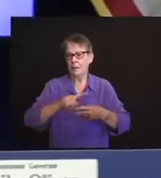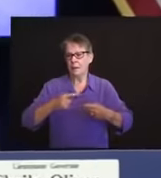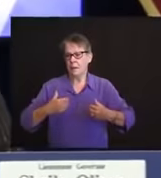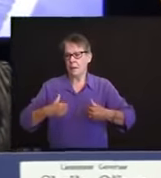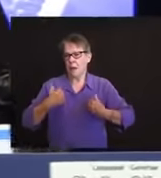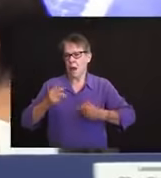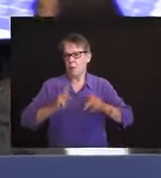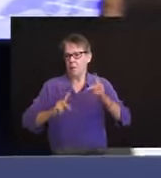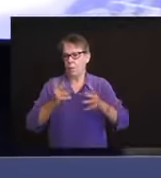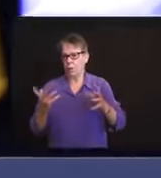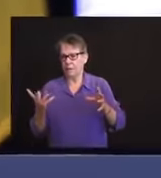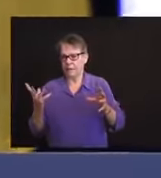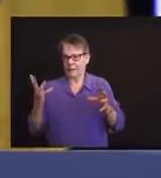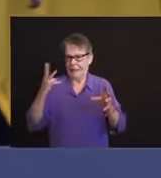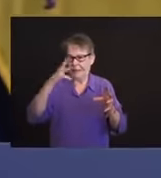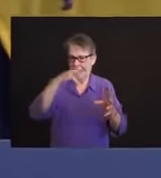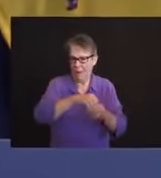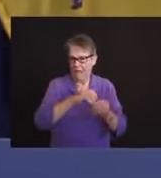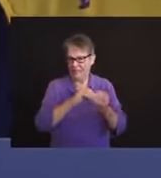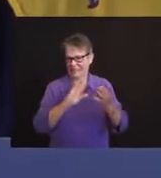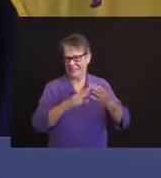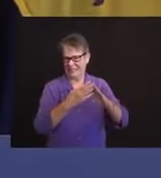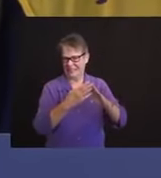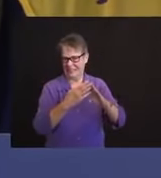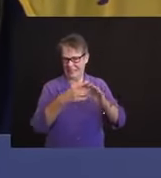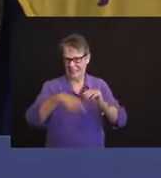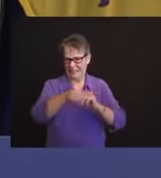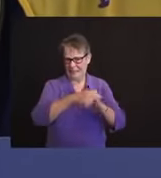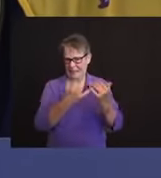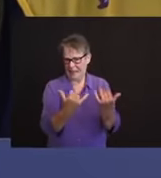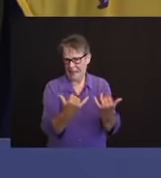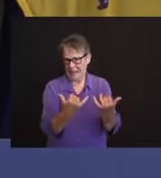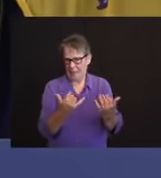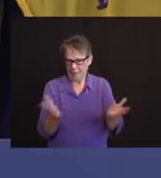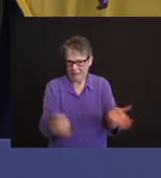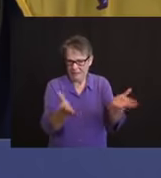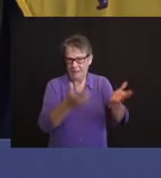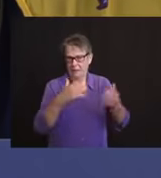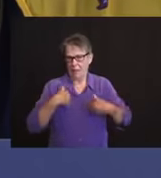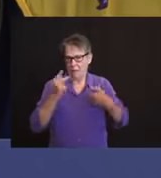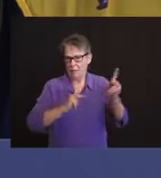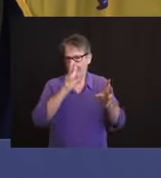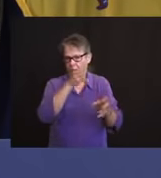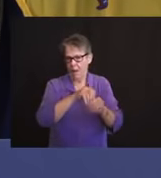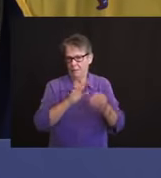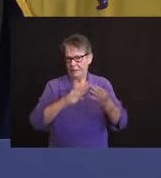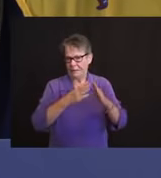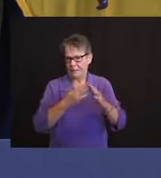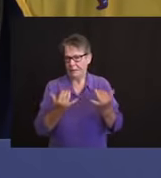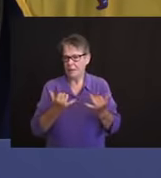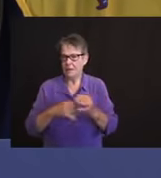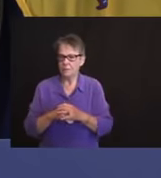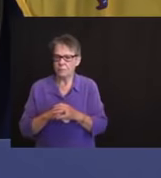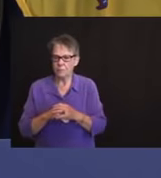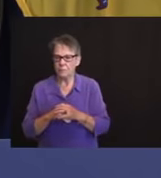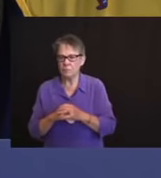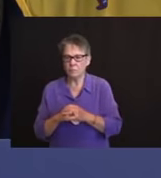to the food bank that was set up as an example of Joe Gingoli and Jack Morris